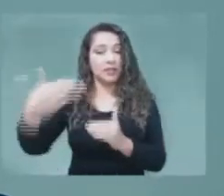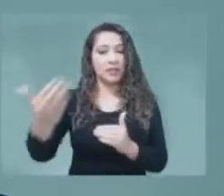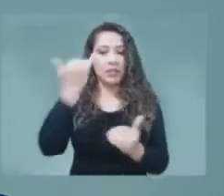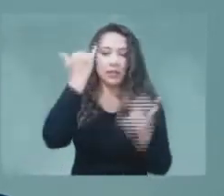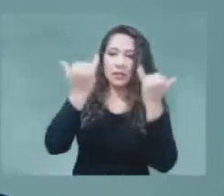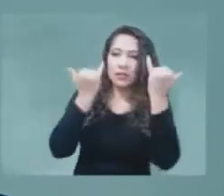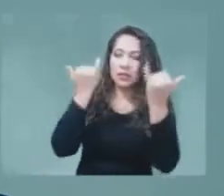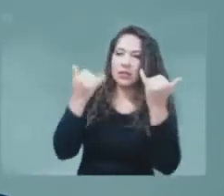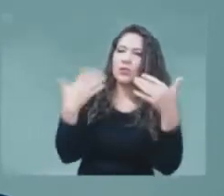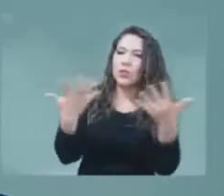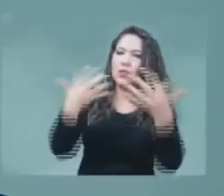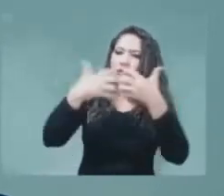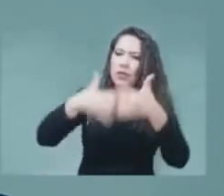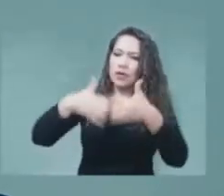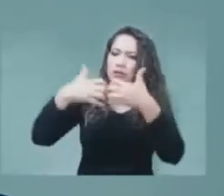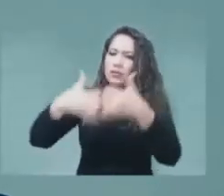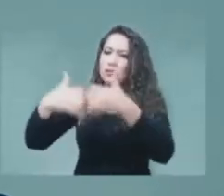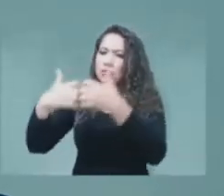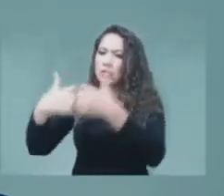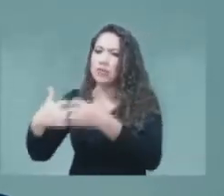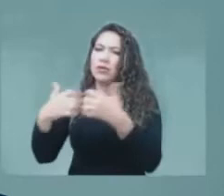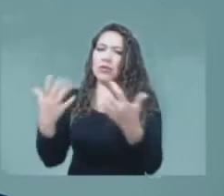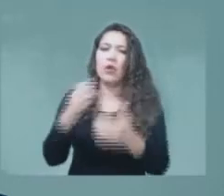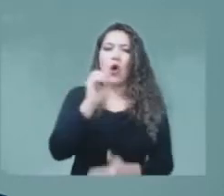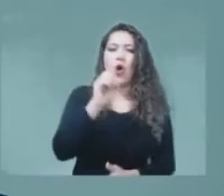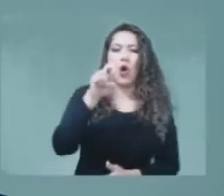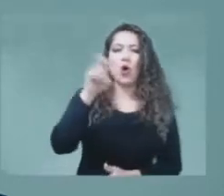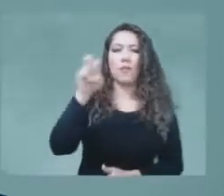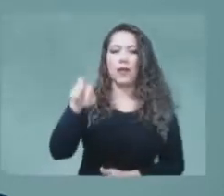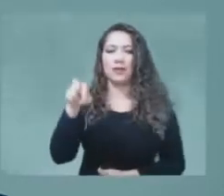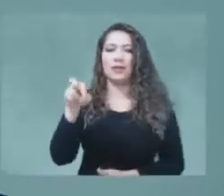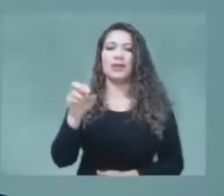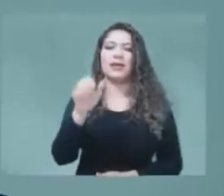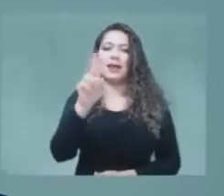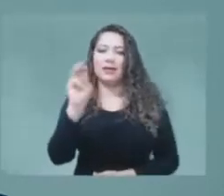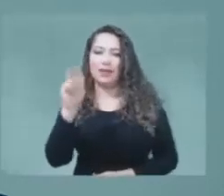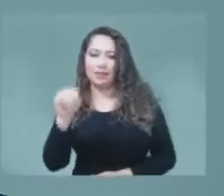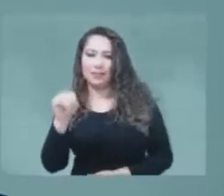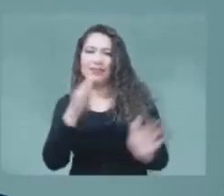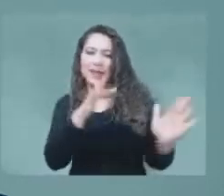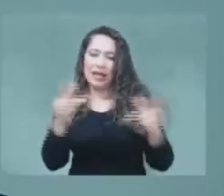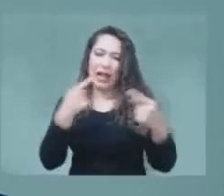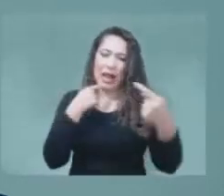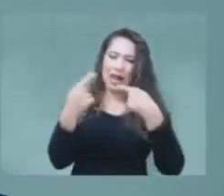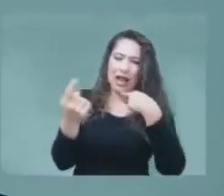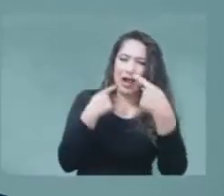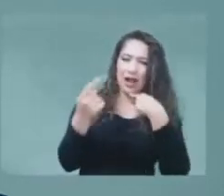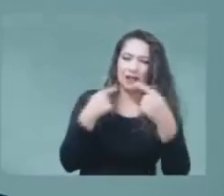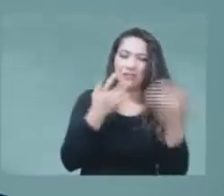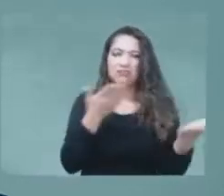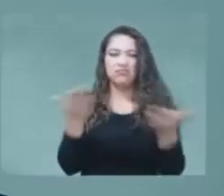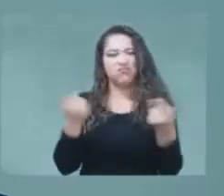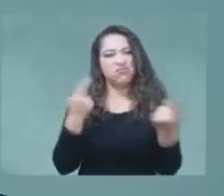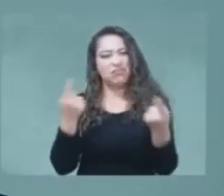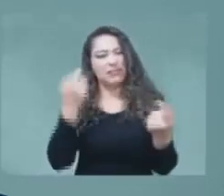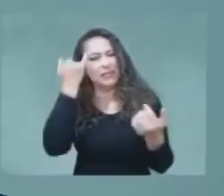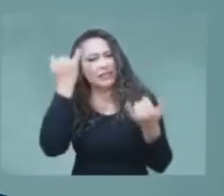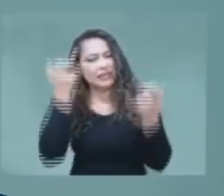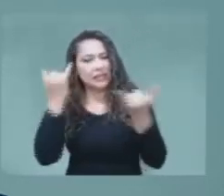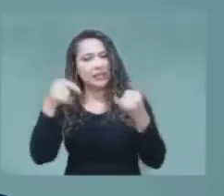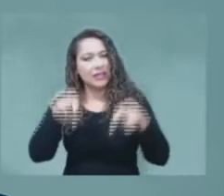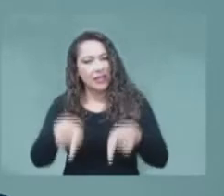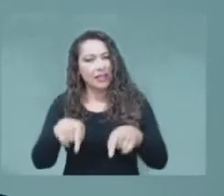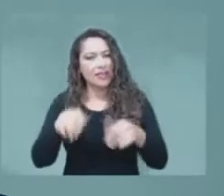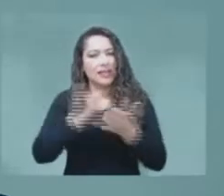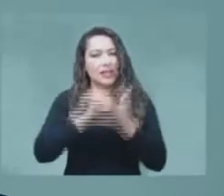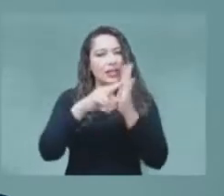trends that are being now massive in the industry, like the openRAN. We'll be discussing with an excellent panel of experts about the implications that these